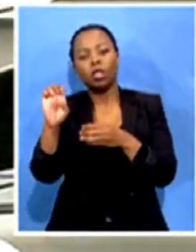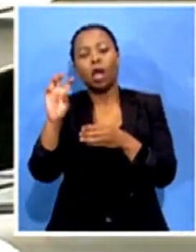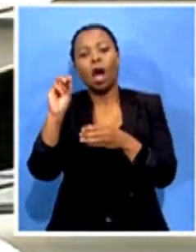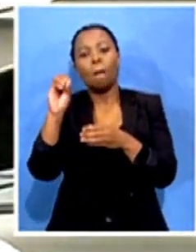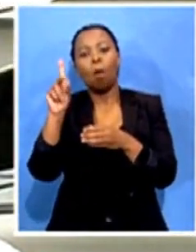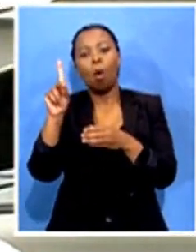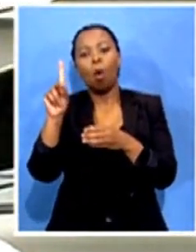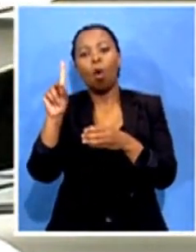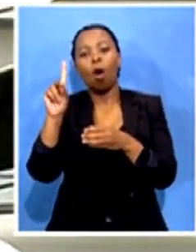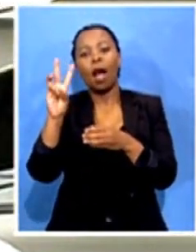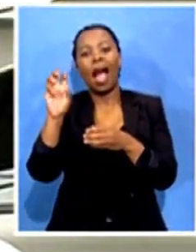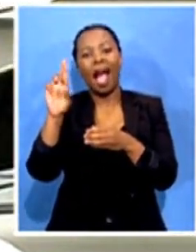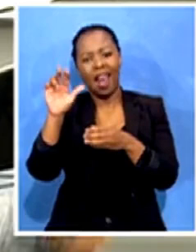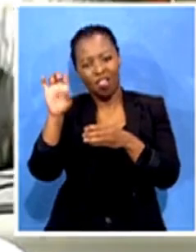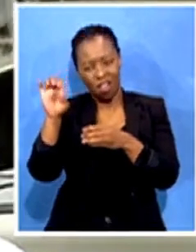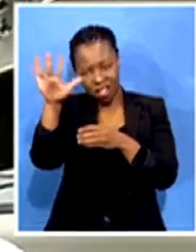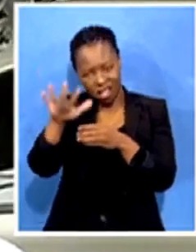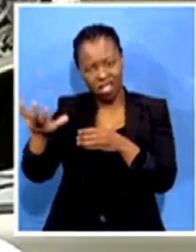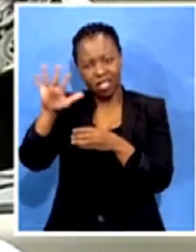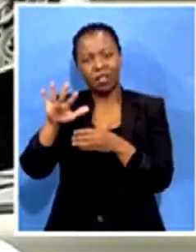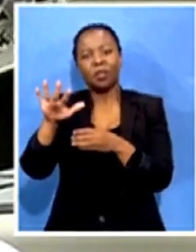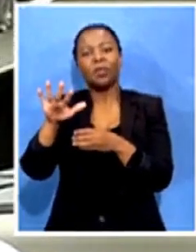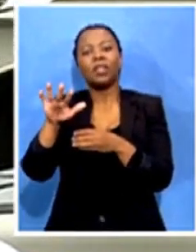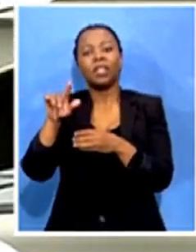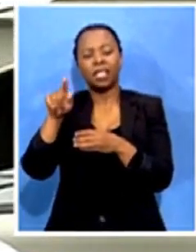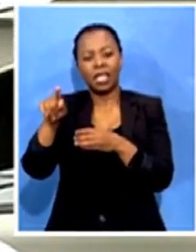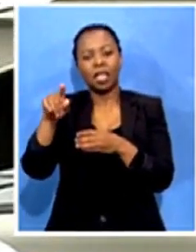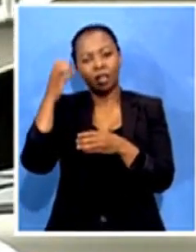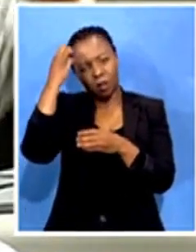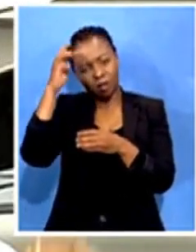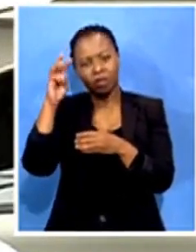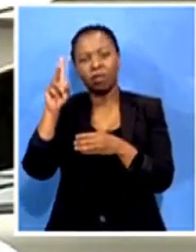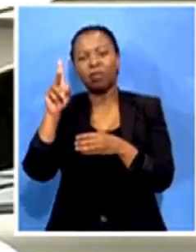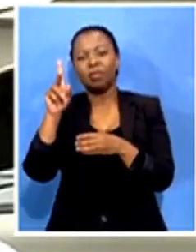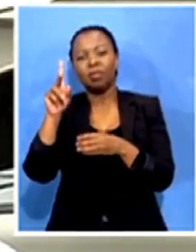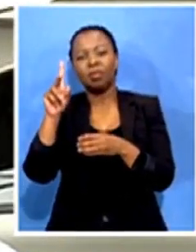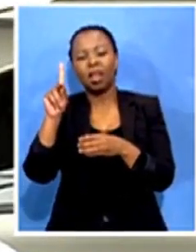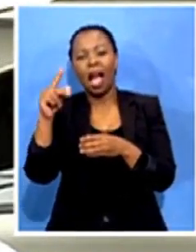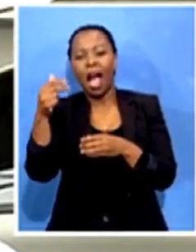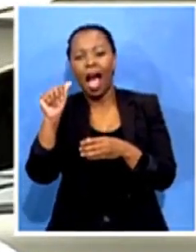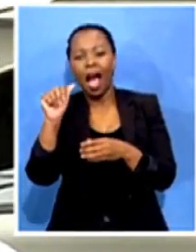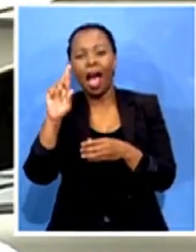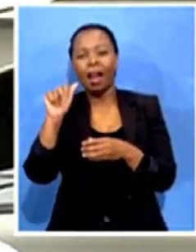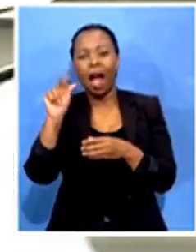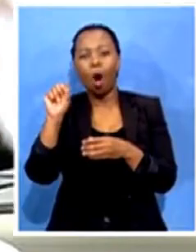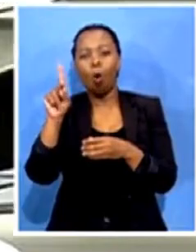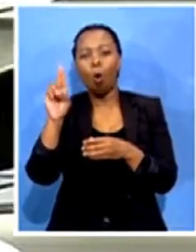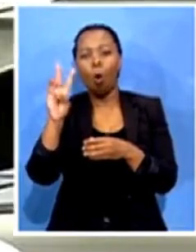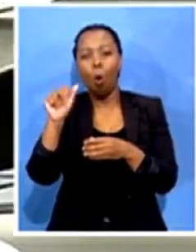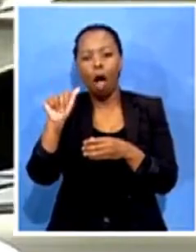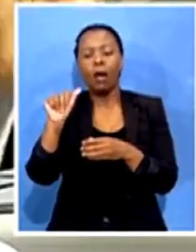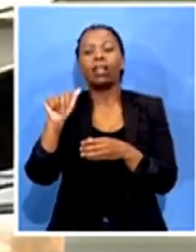where Karankua is, and the university Sefako Makgatho is.